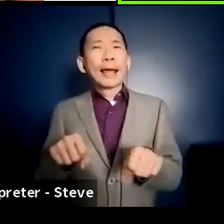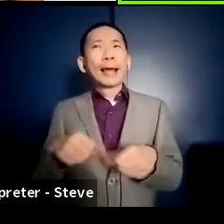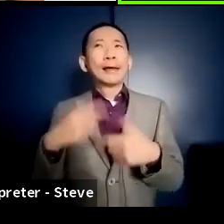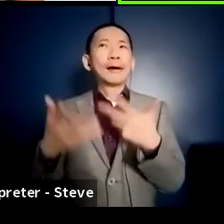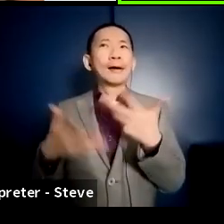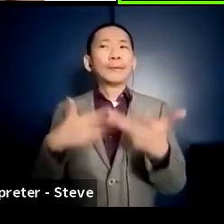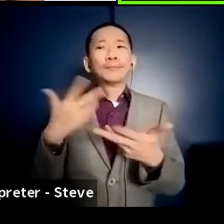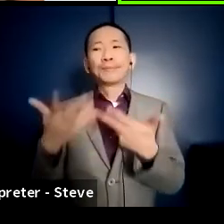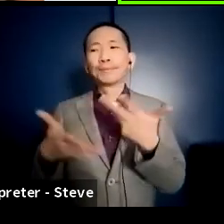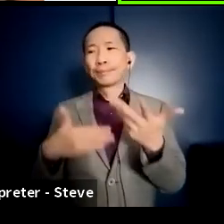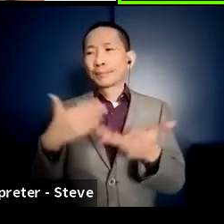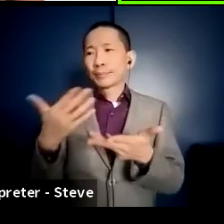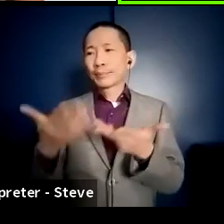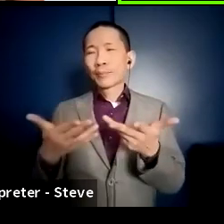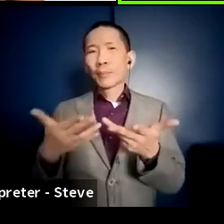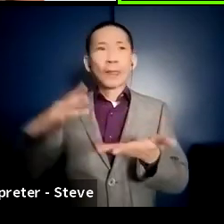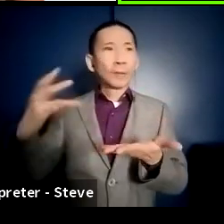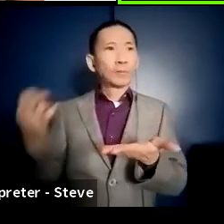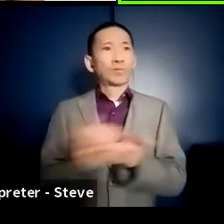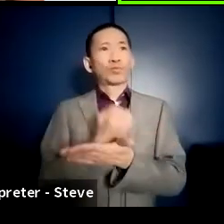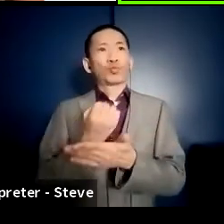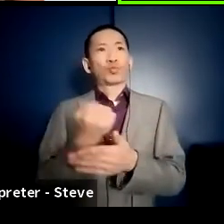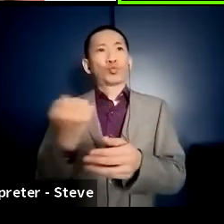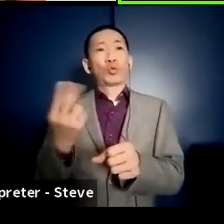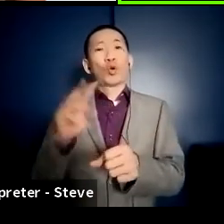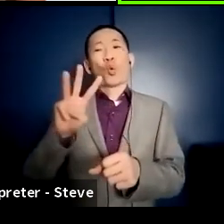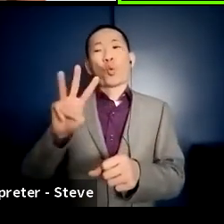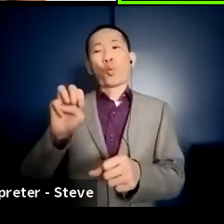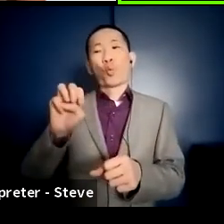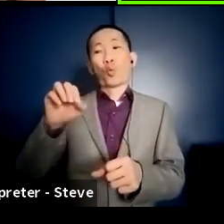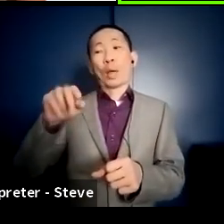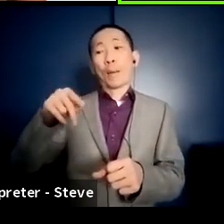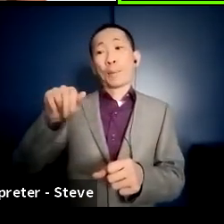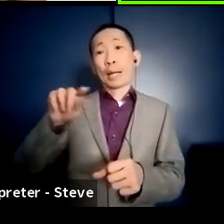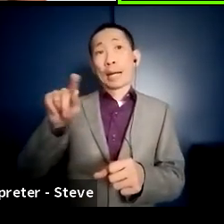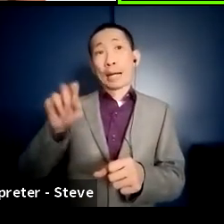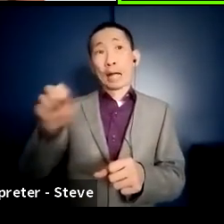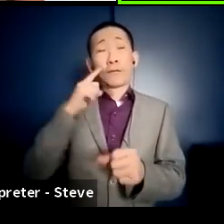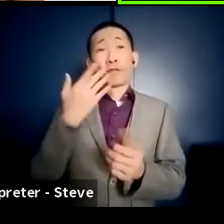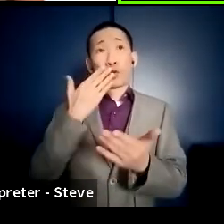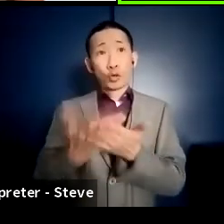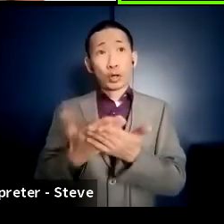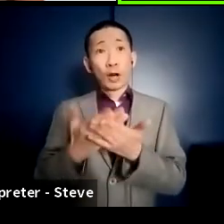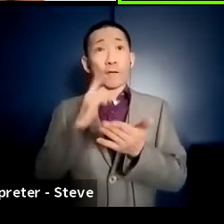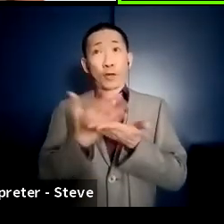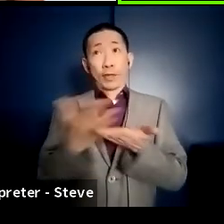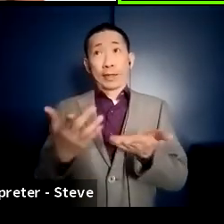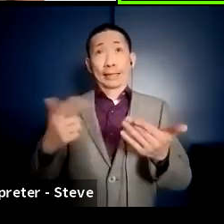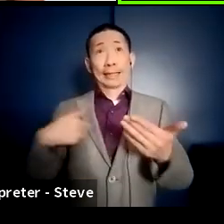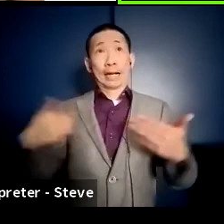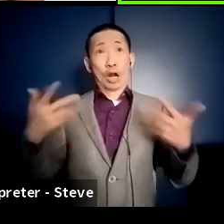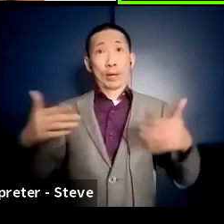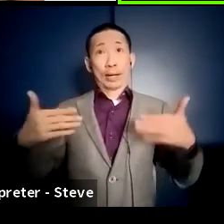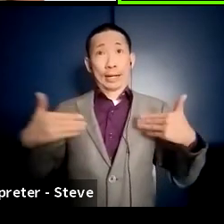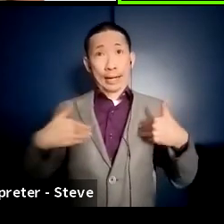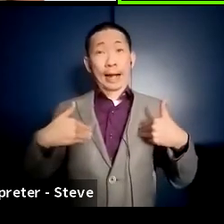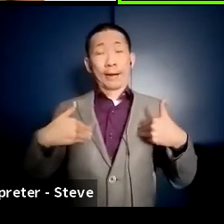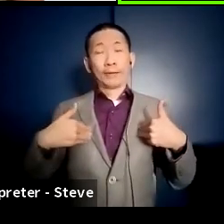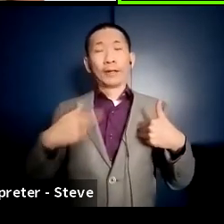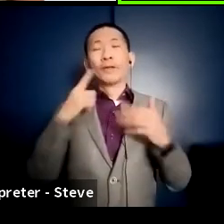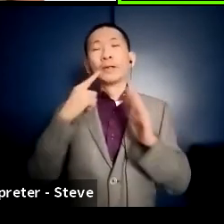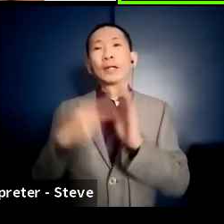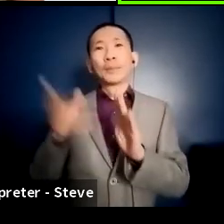words, weaponize for good in those cards on the table. So as an example, whenever I was in, you know,